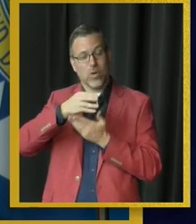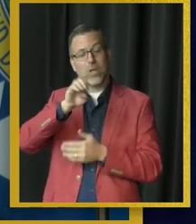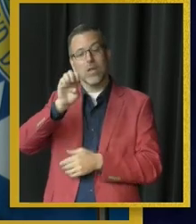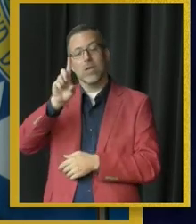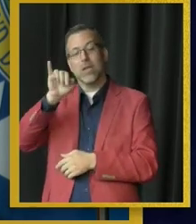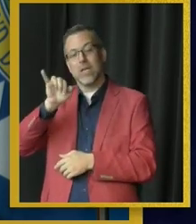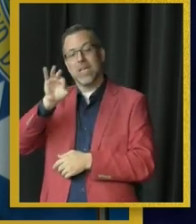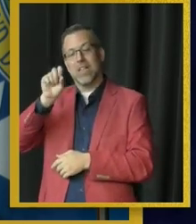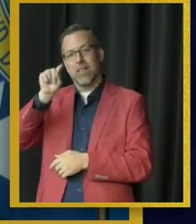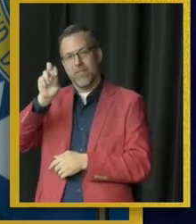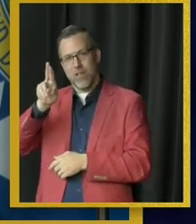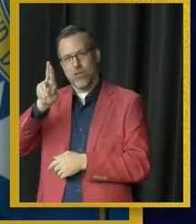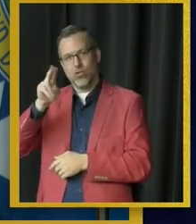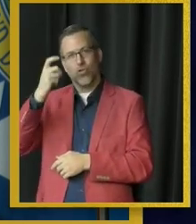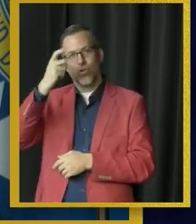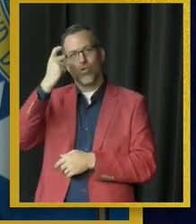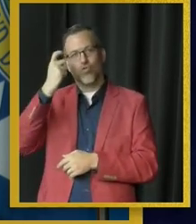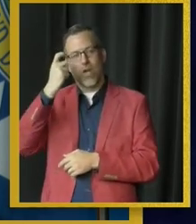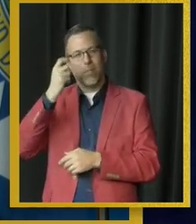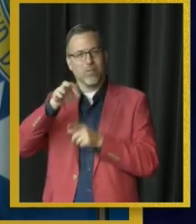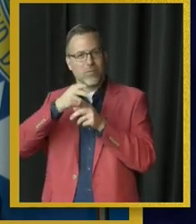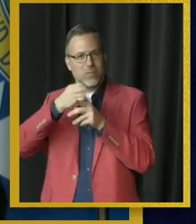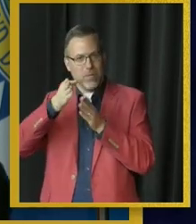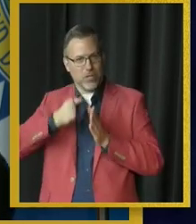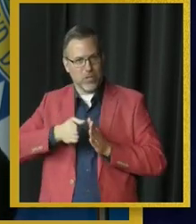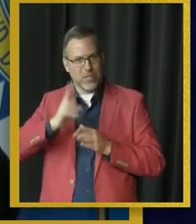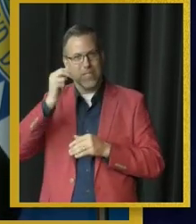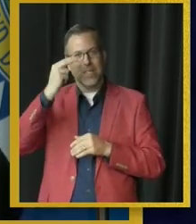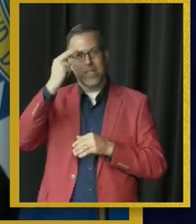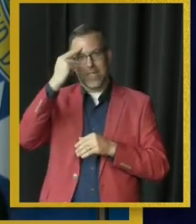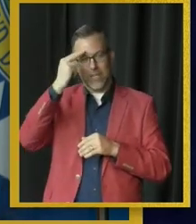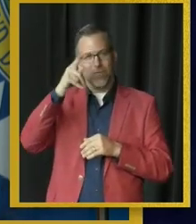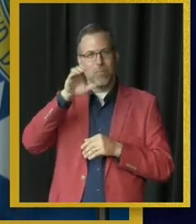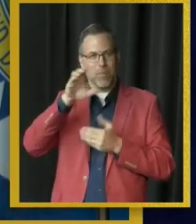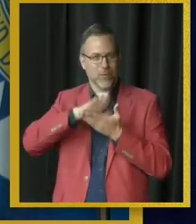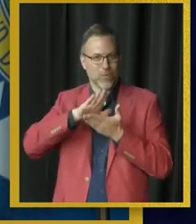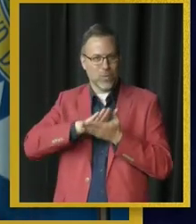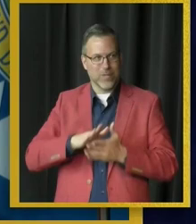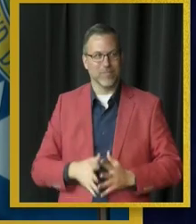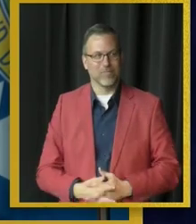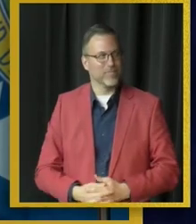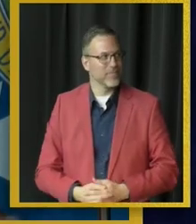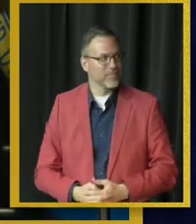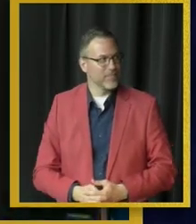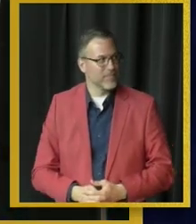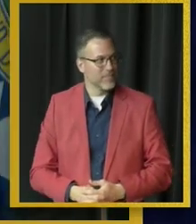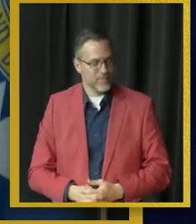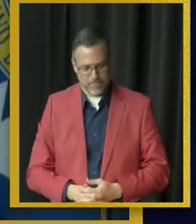Foster, Trauma-Informed Specialist, Metro Nashville Public Schools.